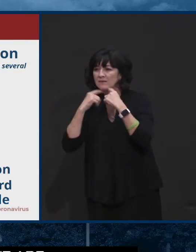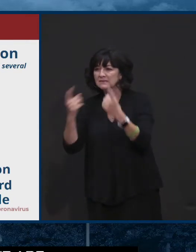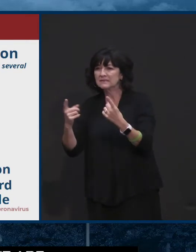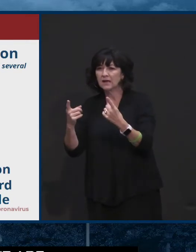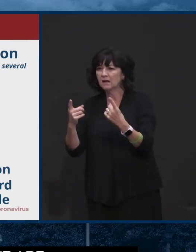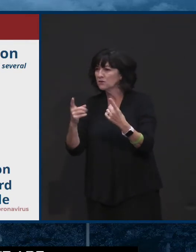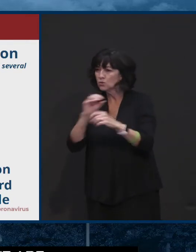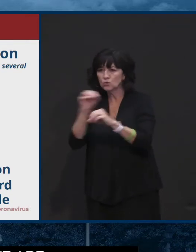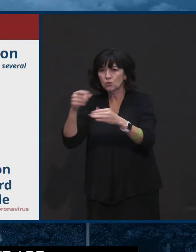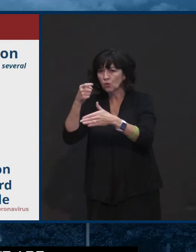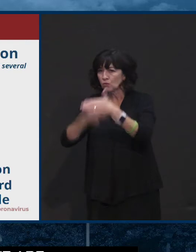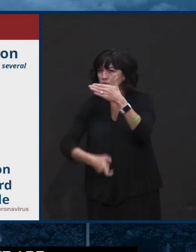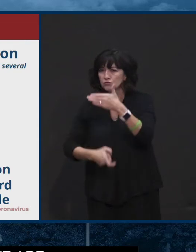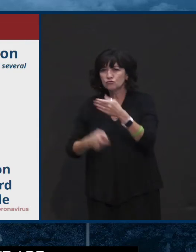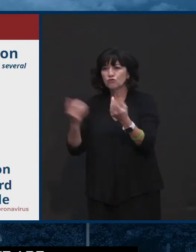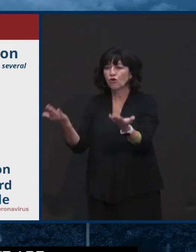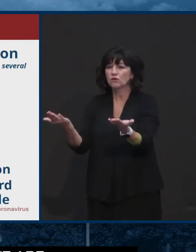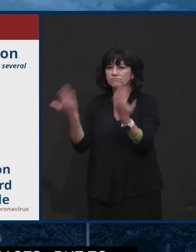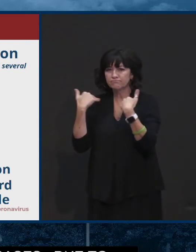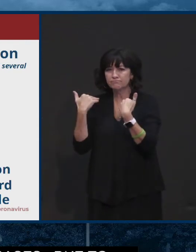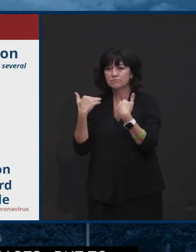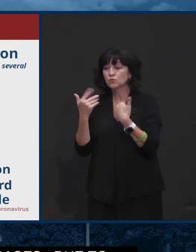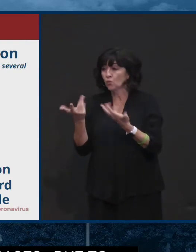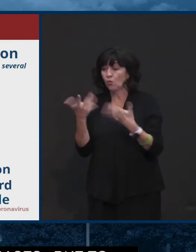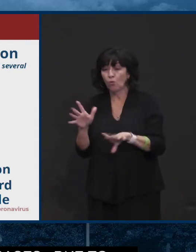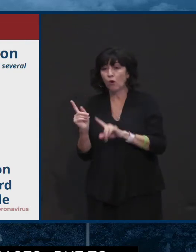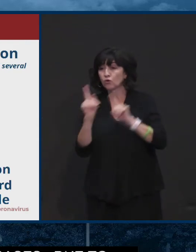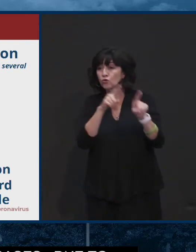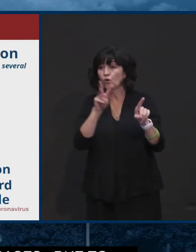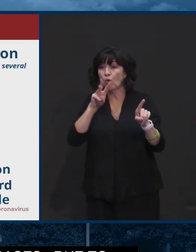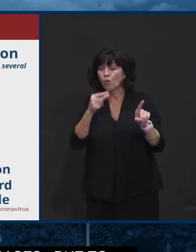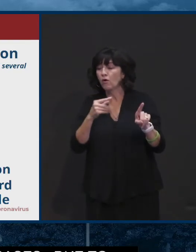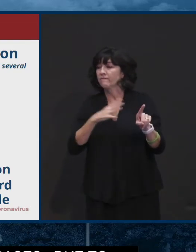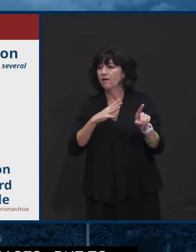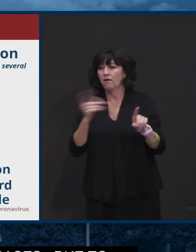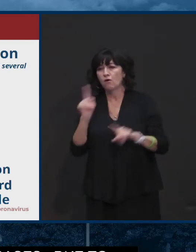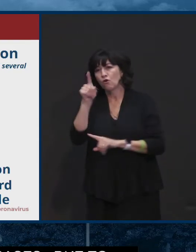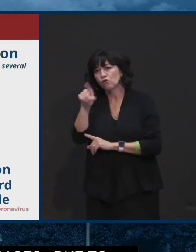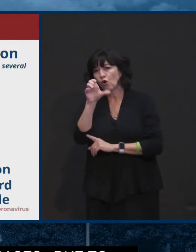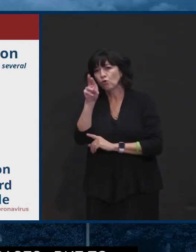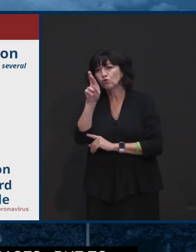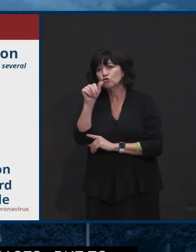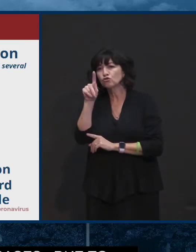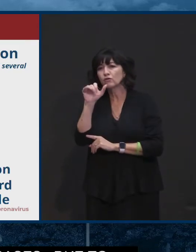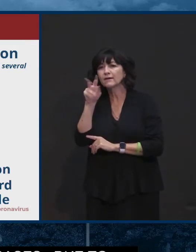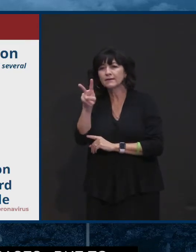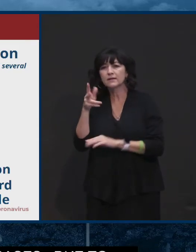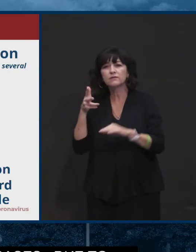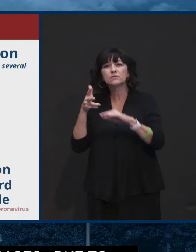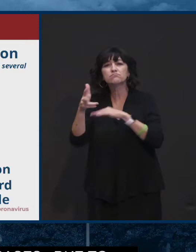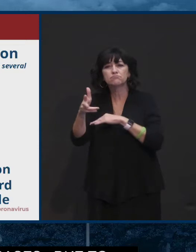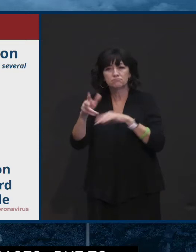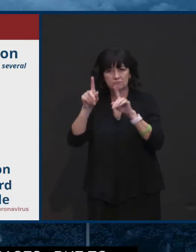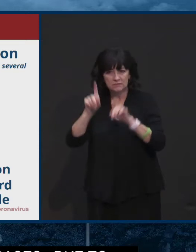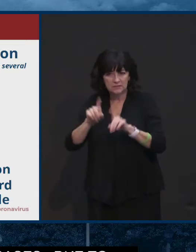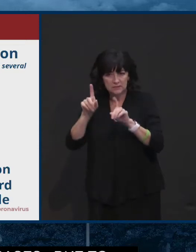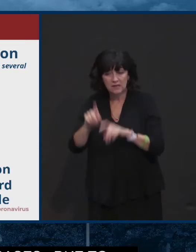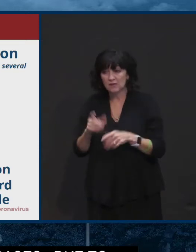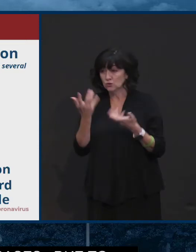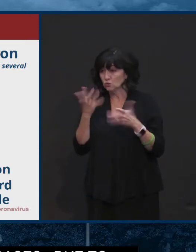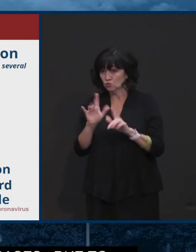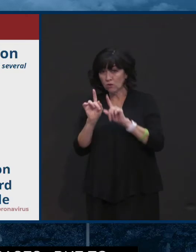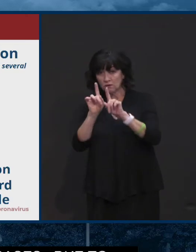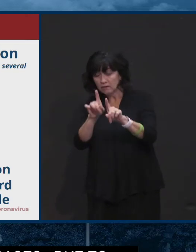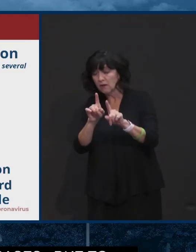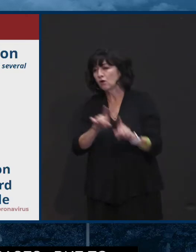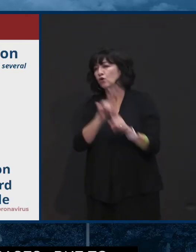sites available. If you don't want to go to the Walgreens, there's a curative site. If you don't want to go to the curative site, there's a Walgreens or a state service centers, or